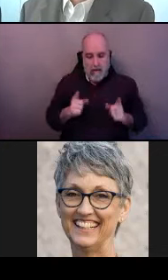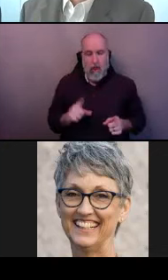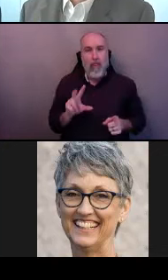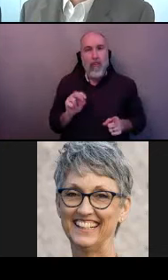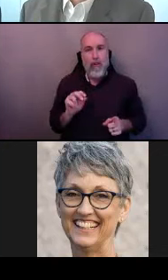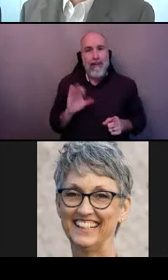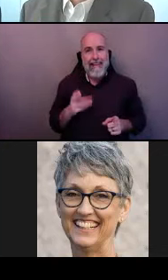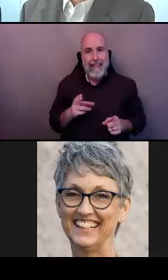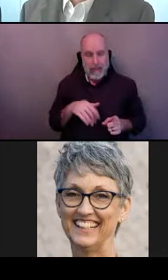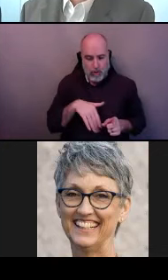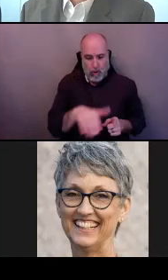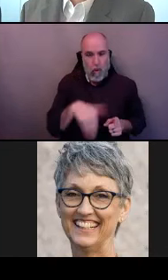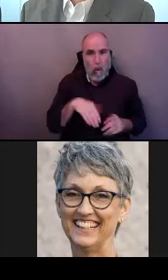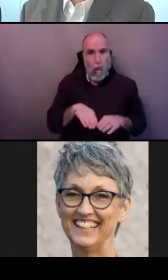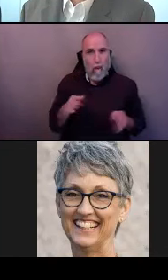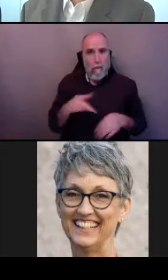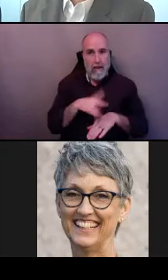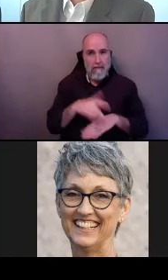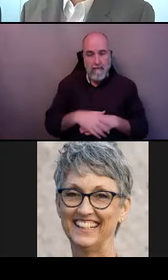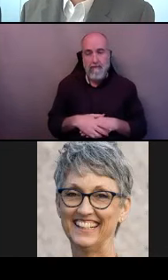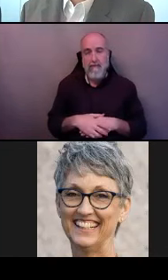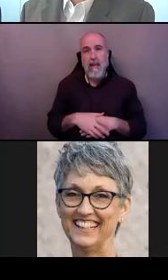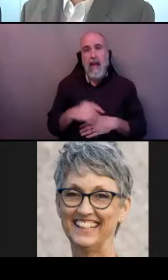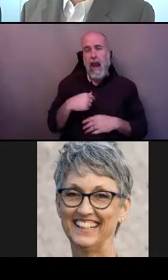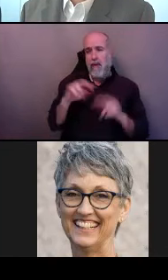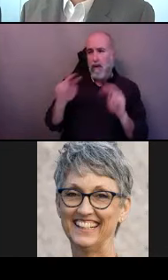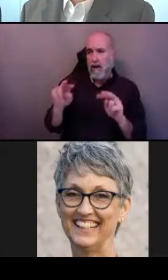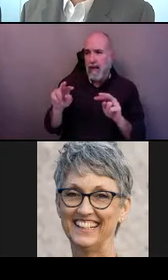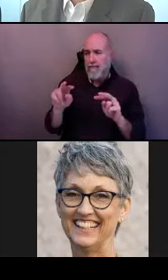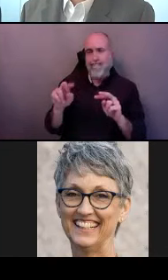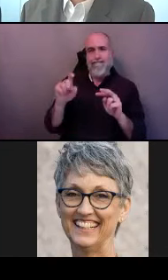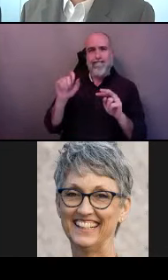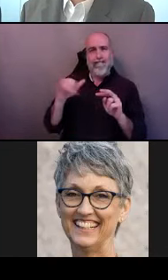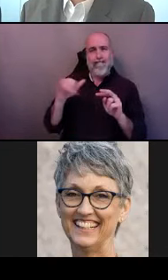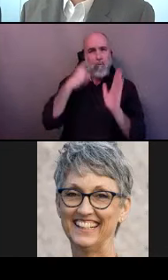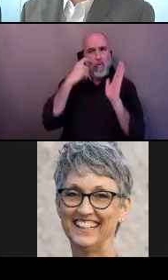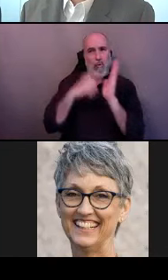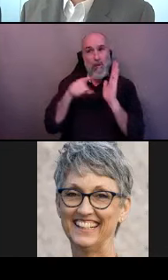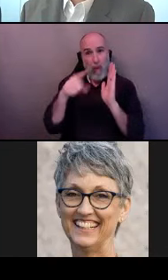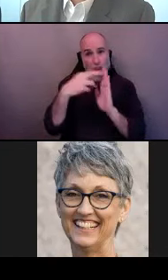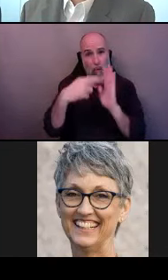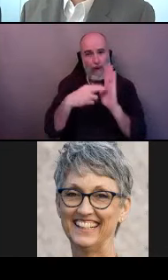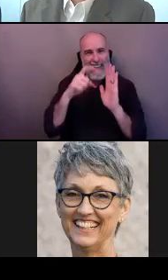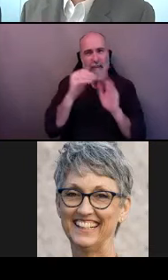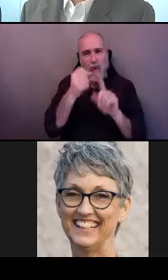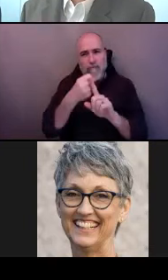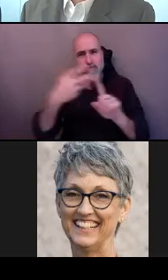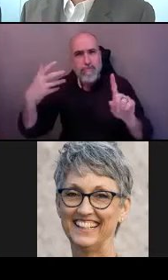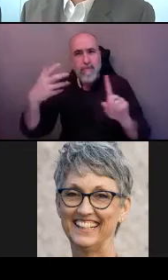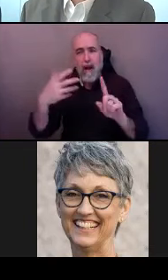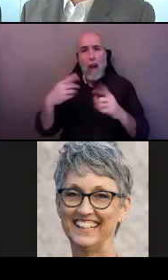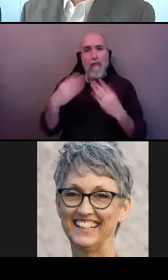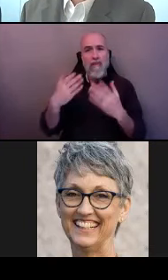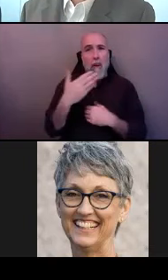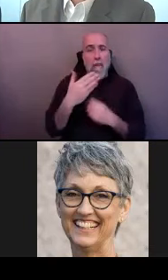as we are living longer, there is a growing need to expand upon the existing regulations, allowing for better access into